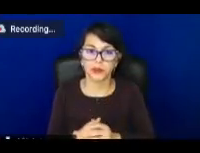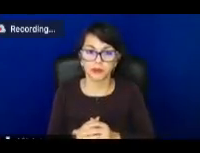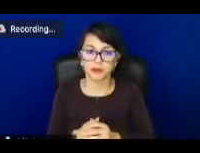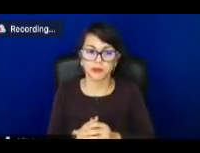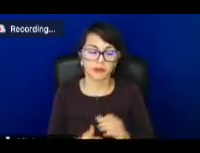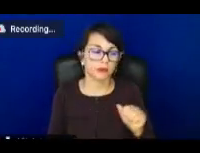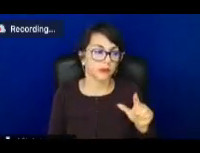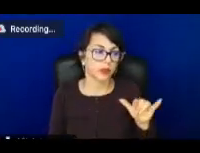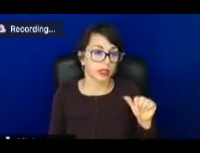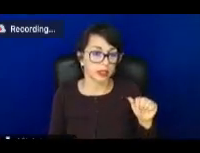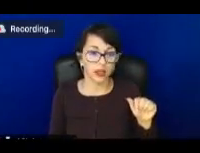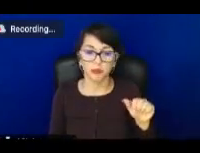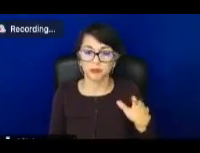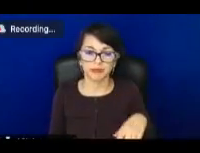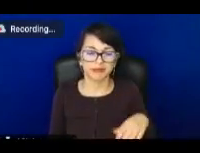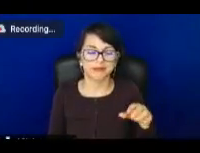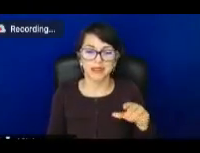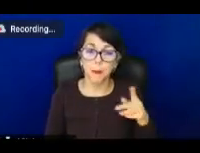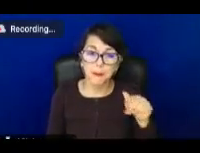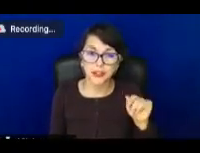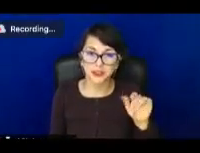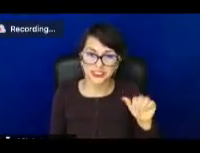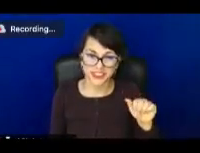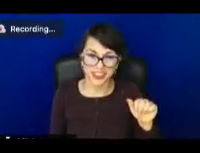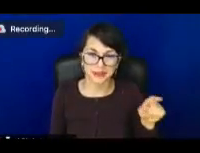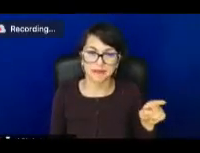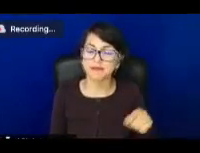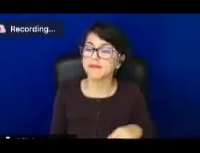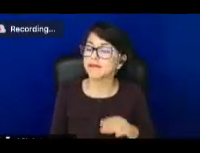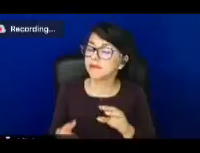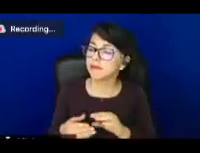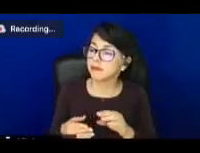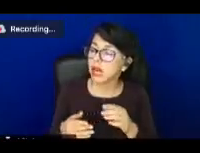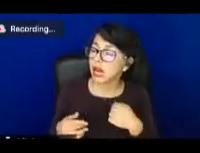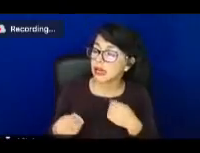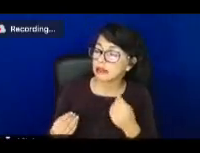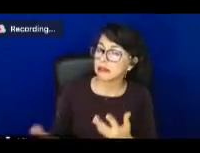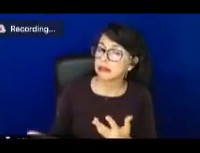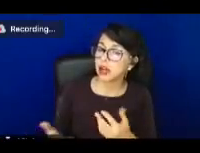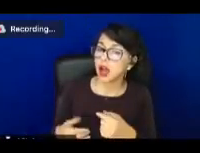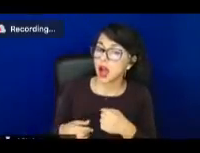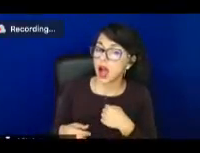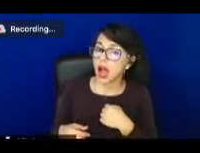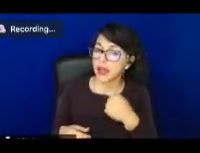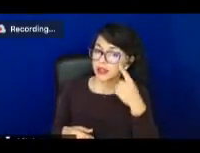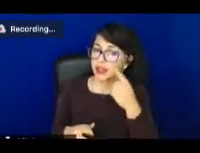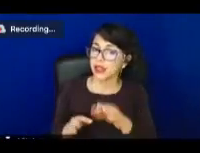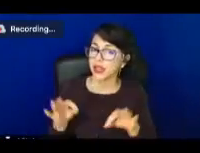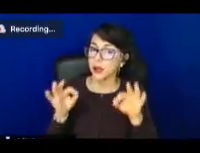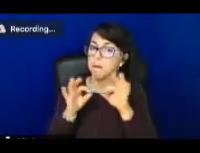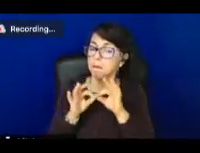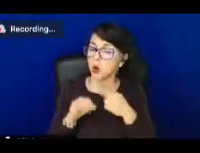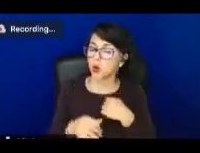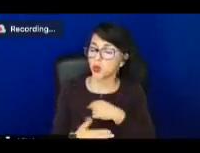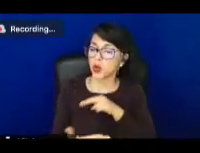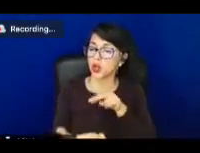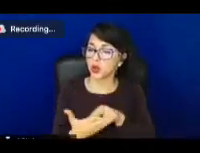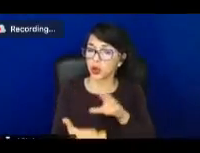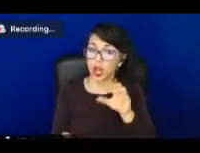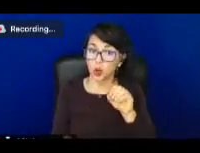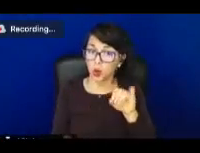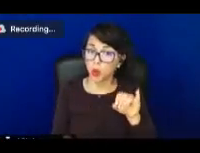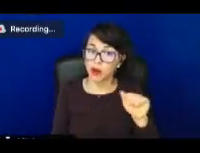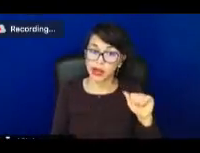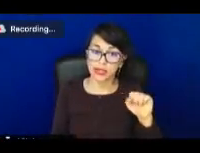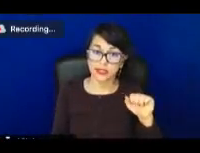piece, it would be ideal if we can look at COIs as soon as we can look at them